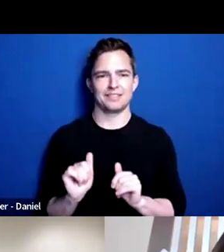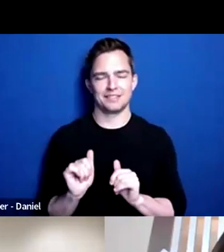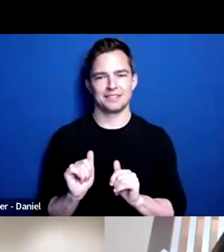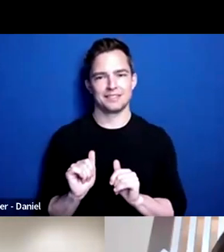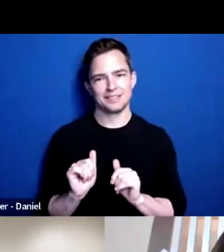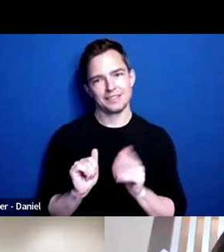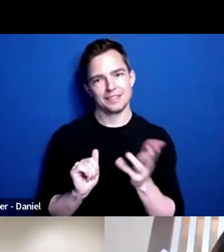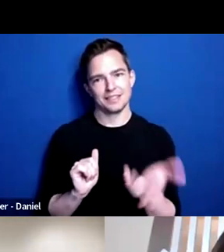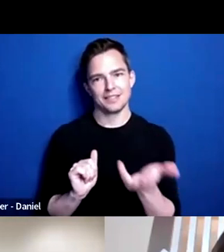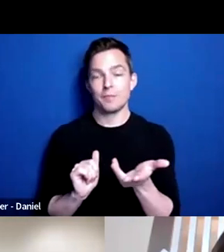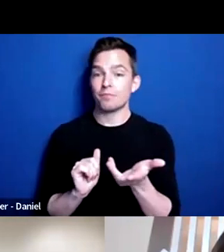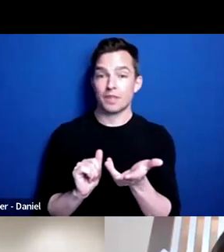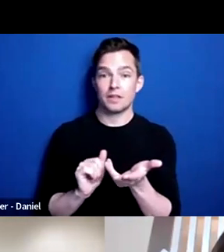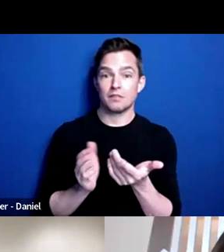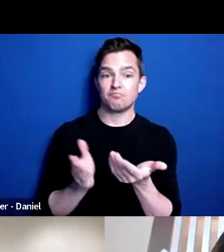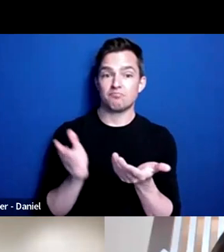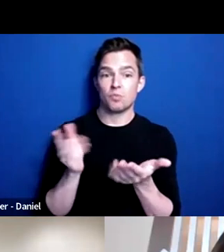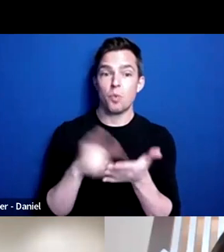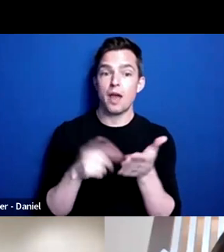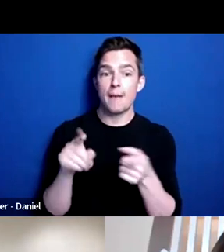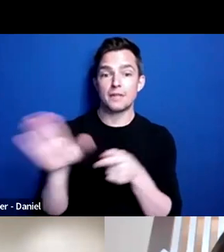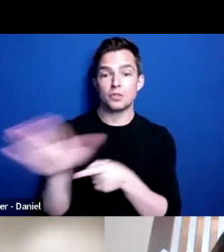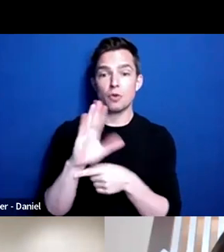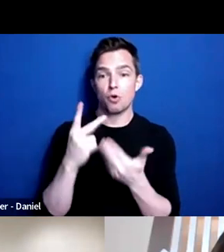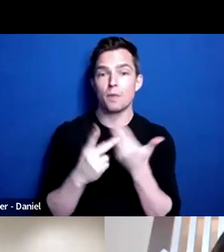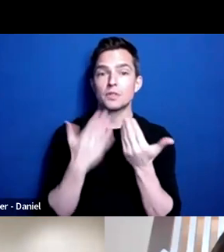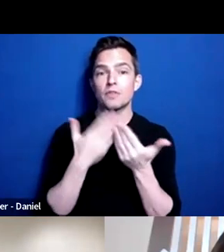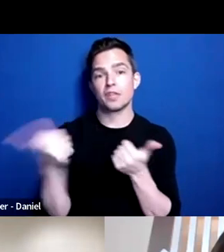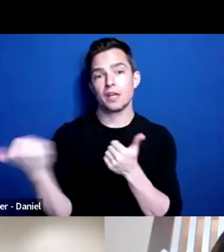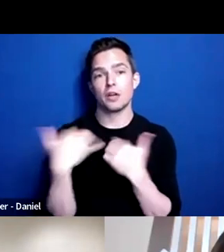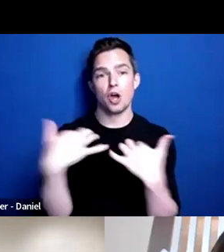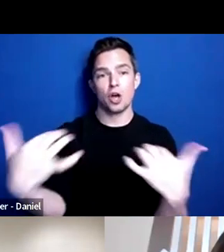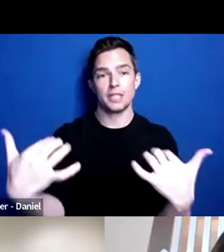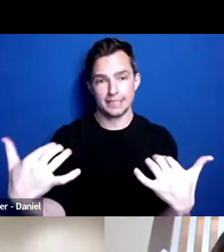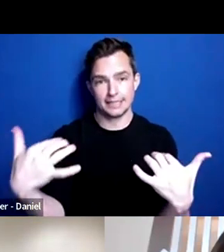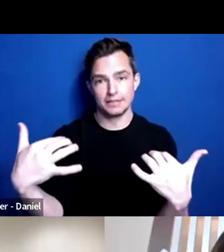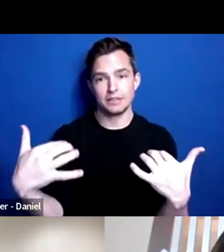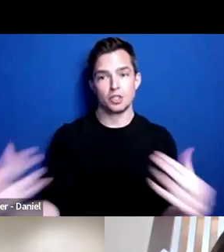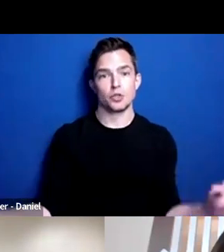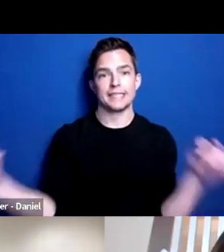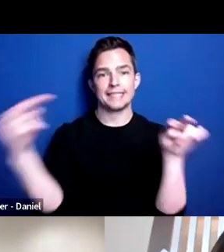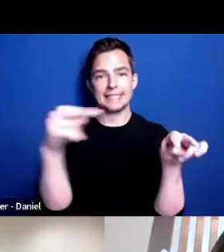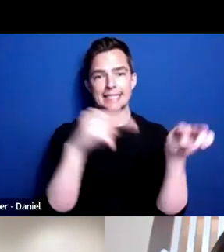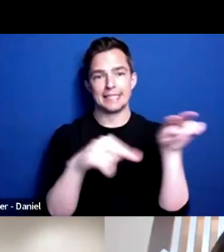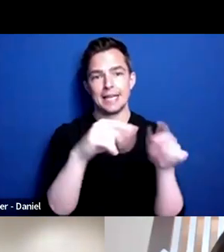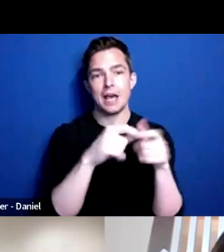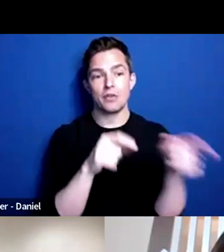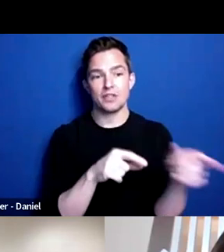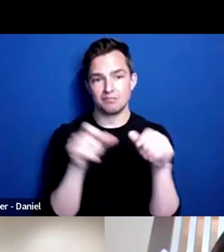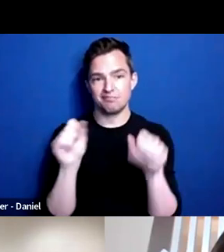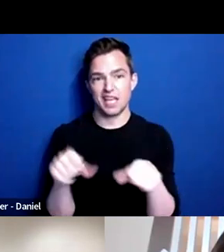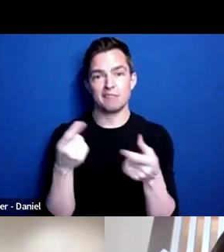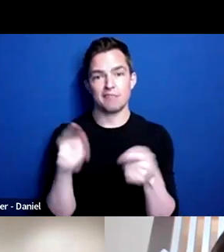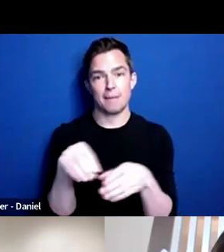though it happened at y'all's program, it's good for the other audience members to see how this can go within